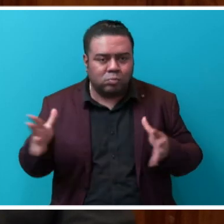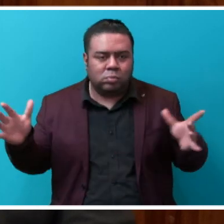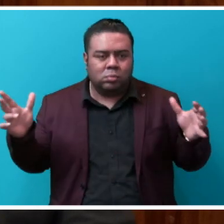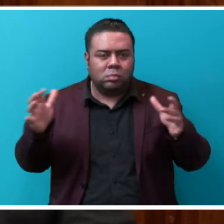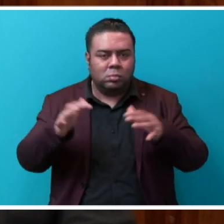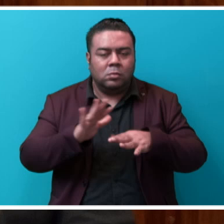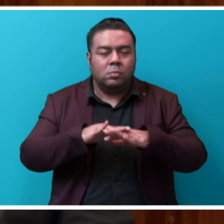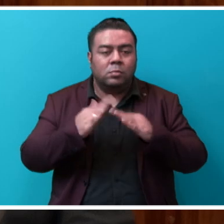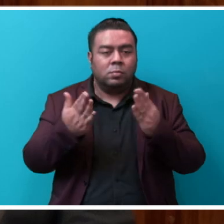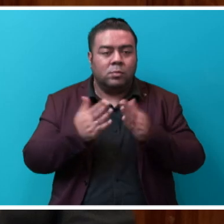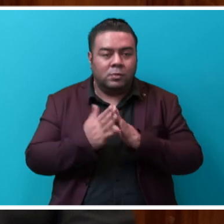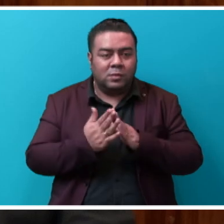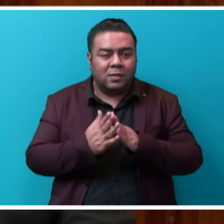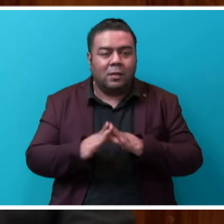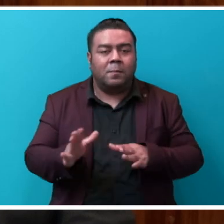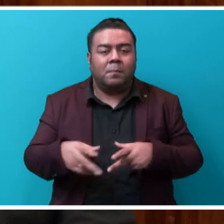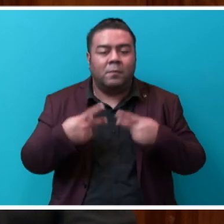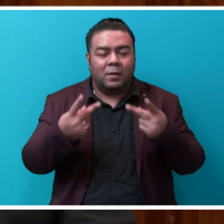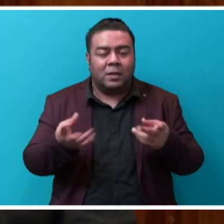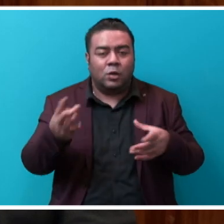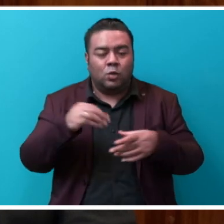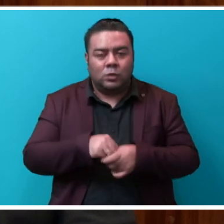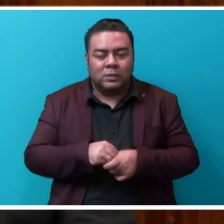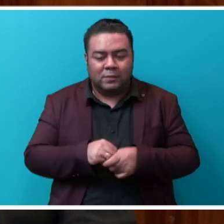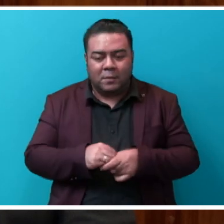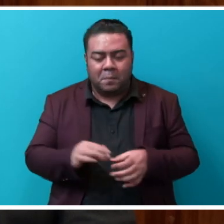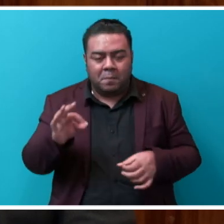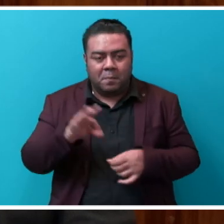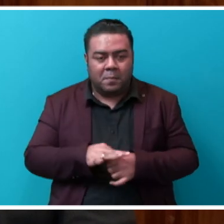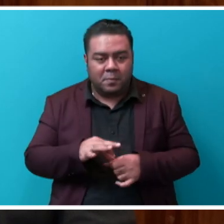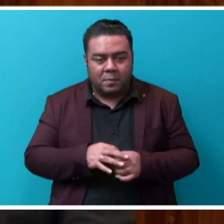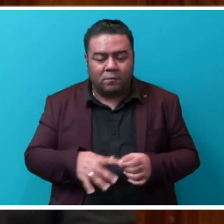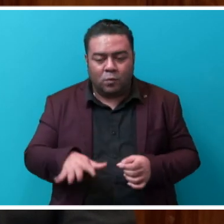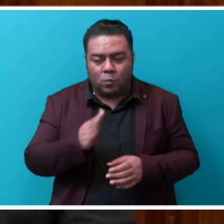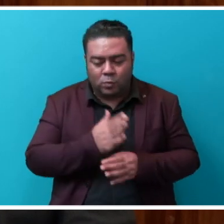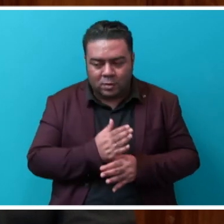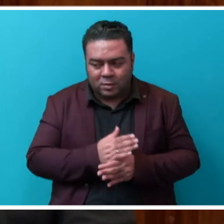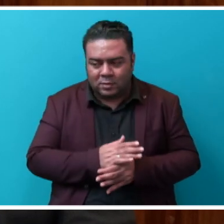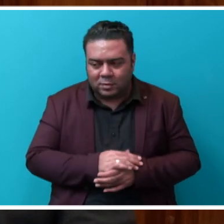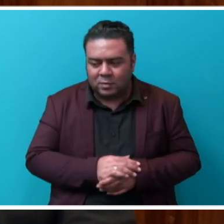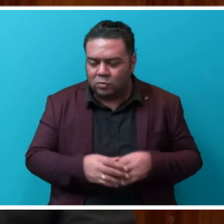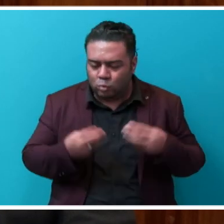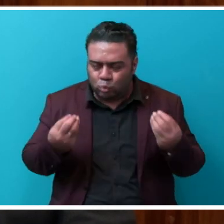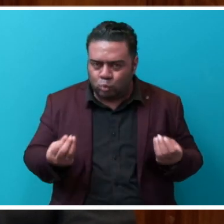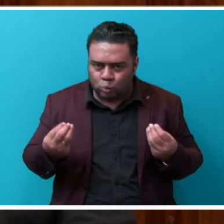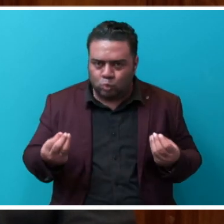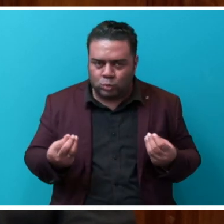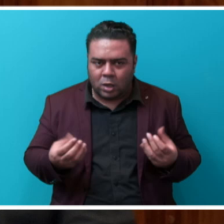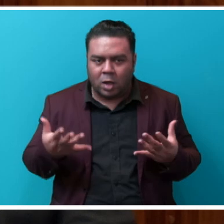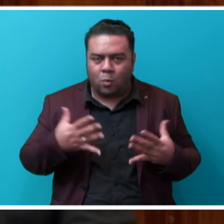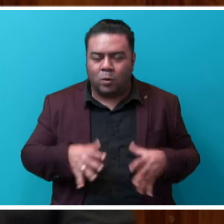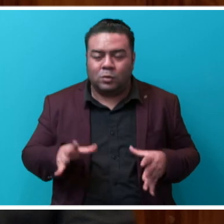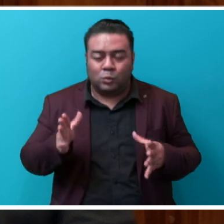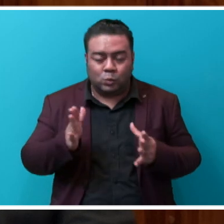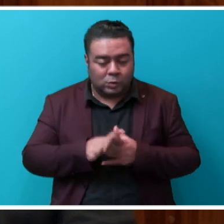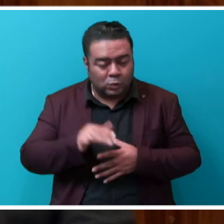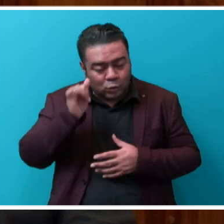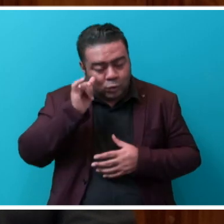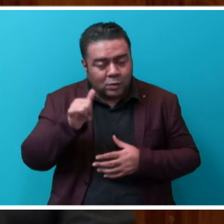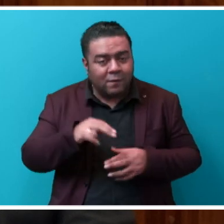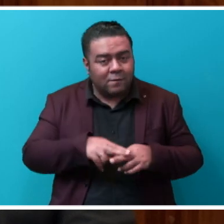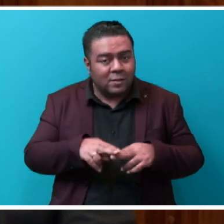community, and providing an inclusive platform for engagement were invaluable. I would also like to acknowledge the Fiji Embassy